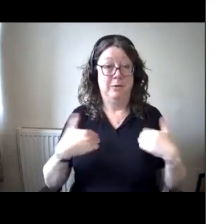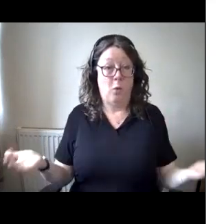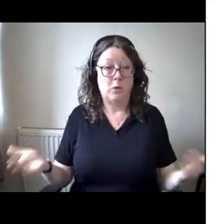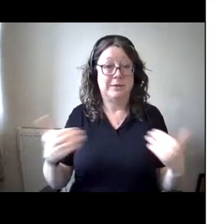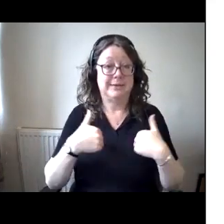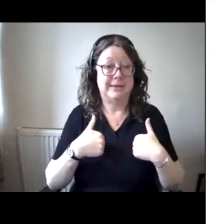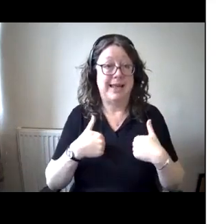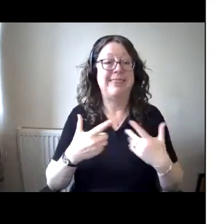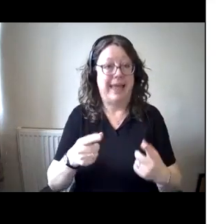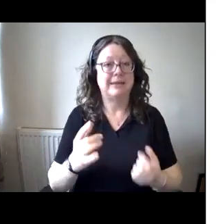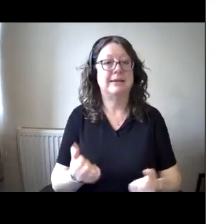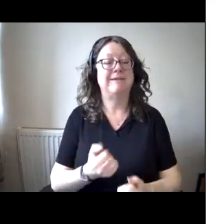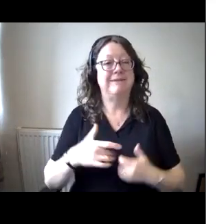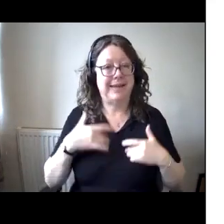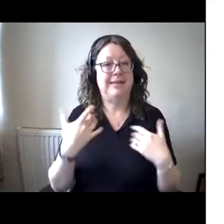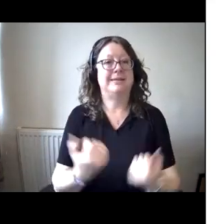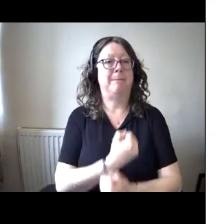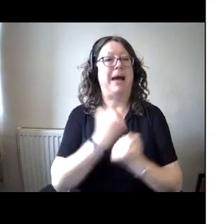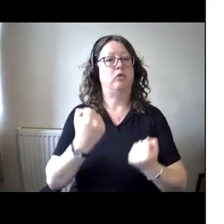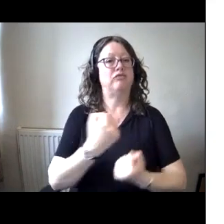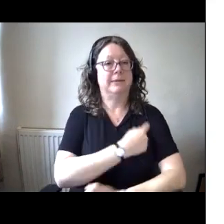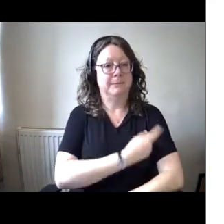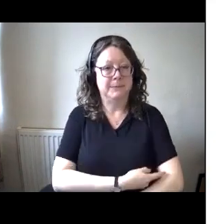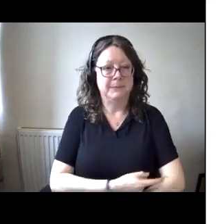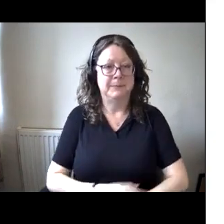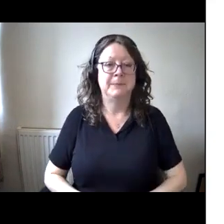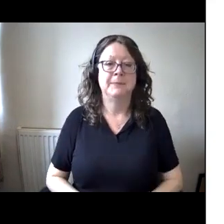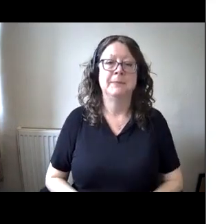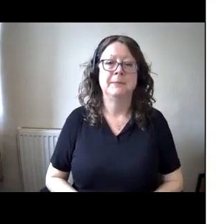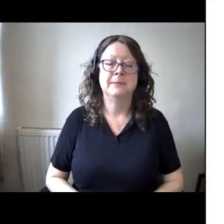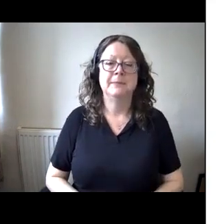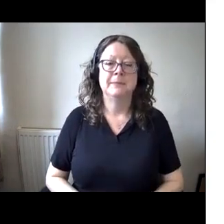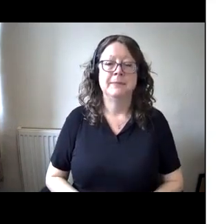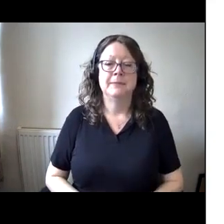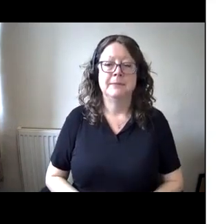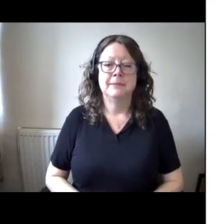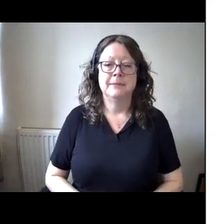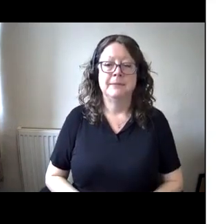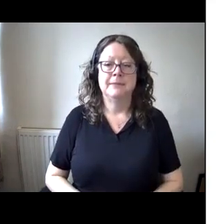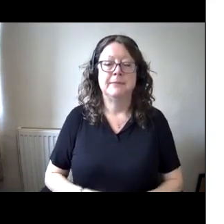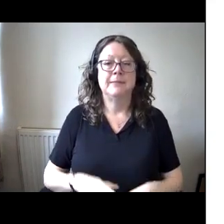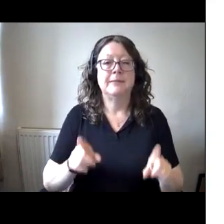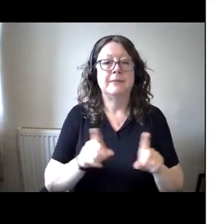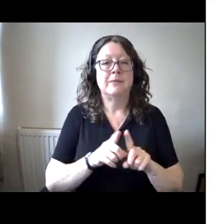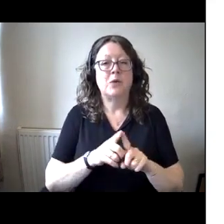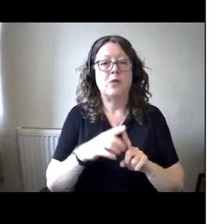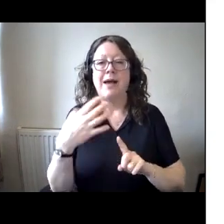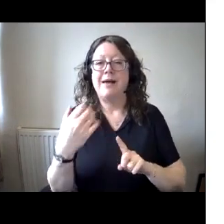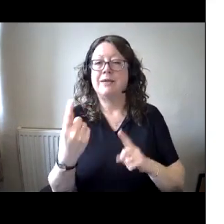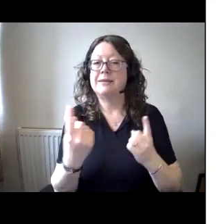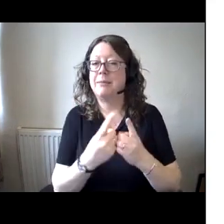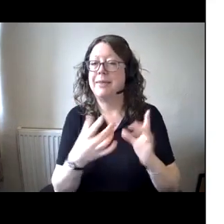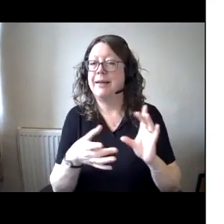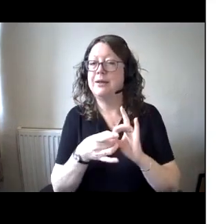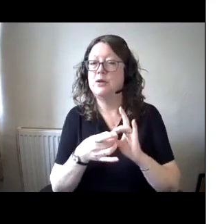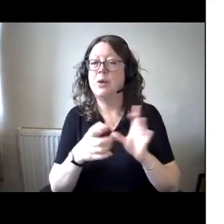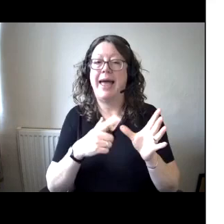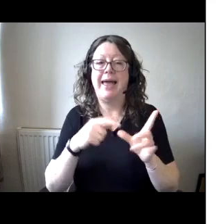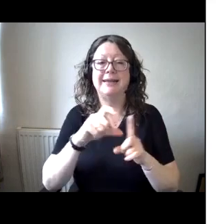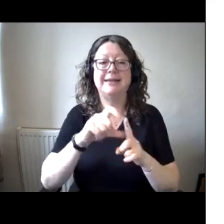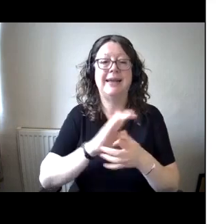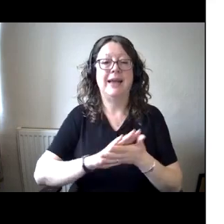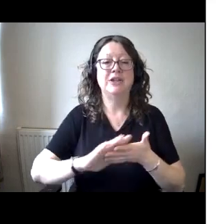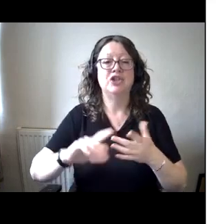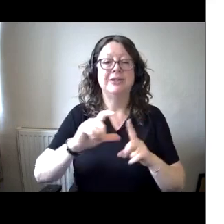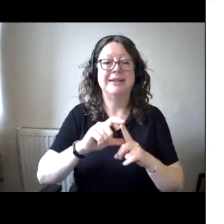them. And I've just got a little bit here about ADHD strengths, and we hear a lot